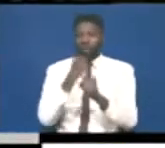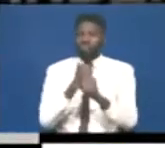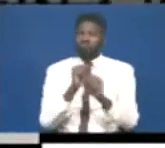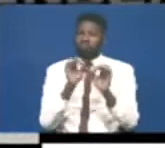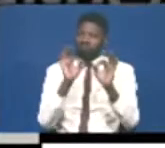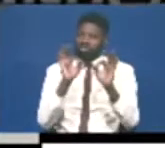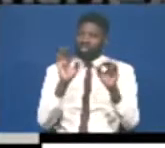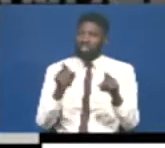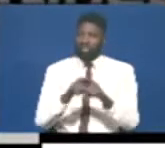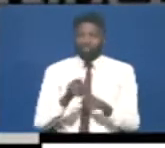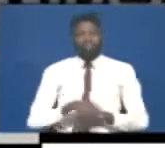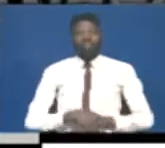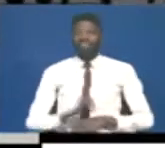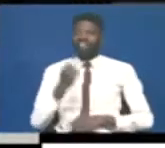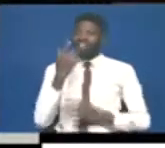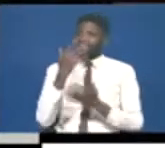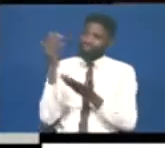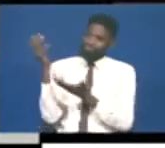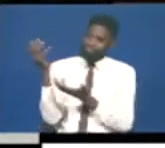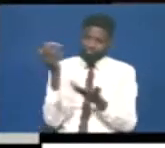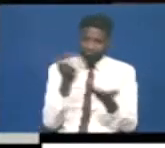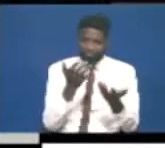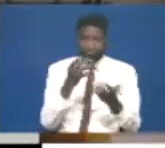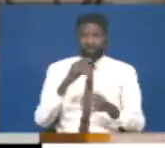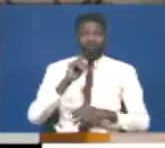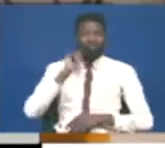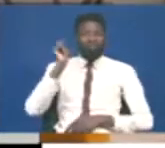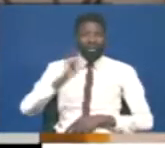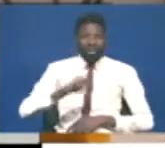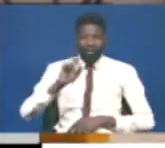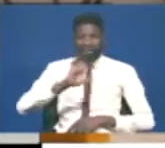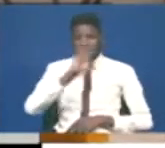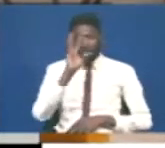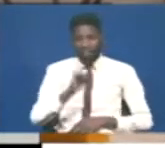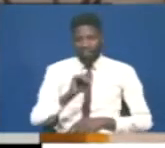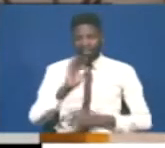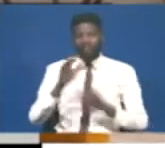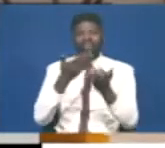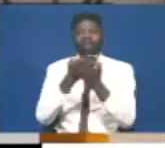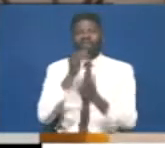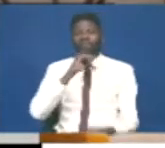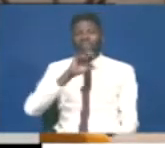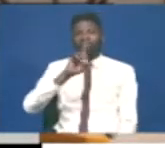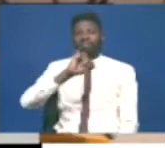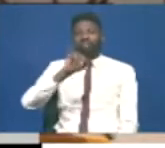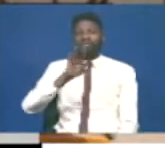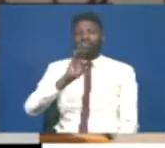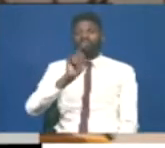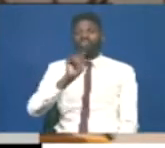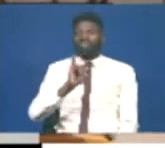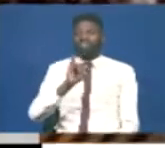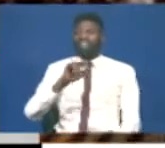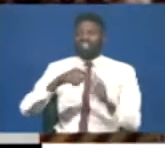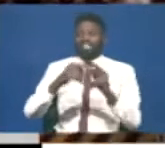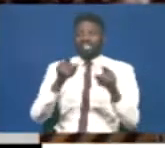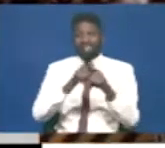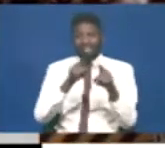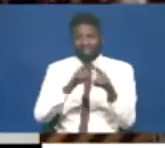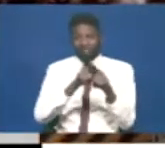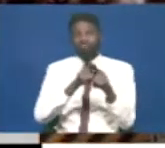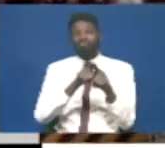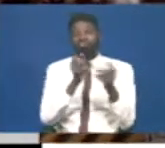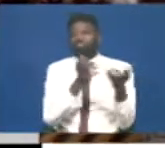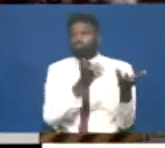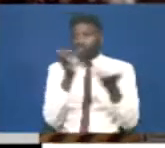the Russian-Ukraine conflict arrived in Djibouti and has begun unloading. According to the World Food Program, it took the